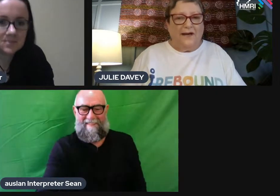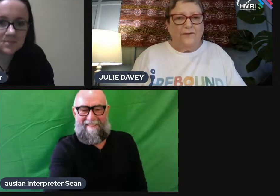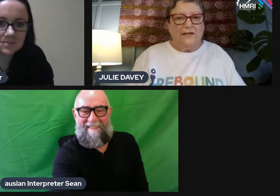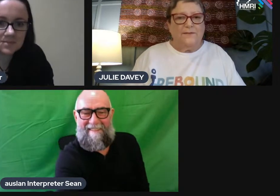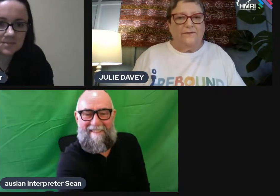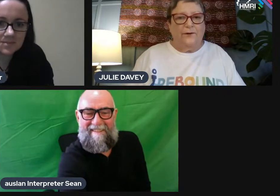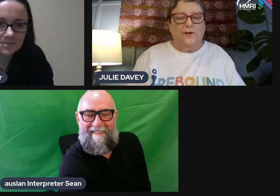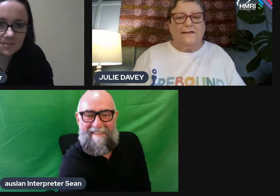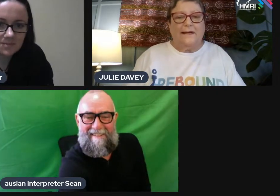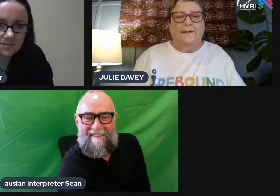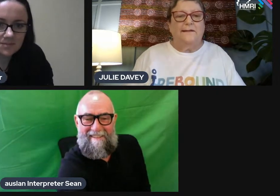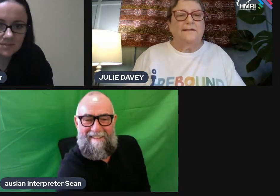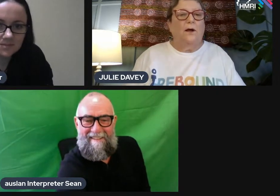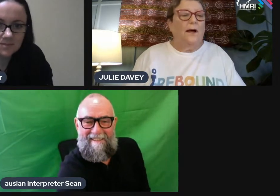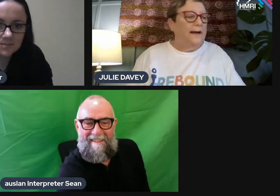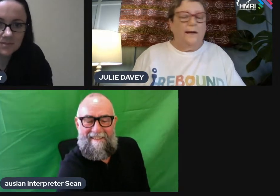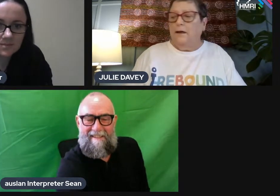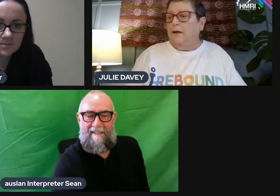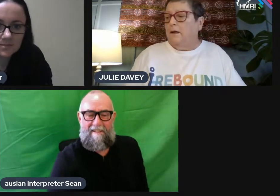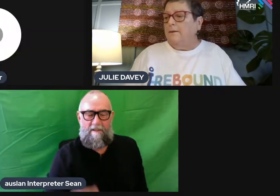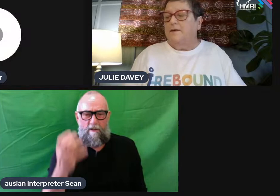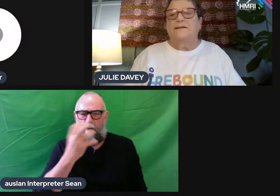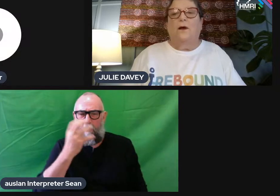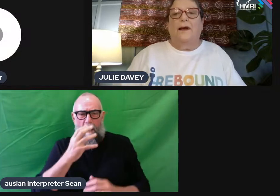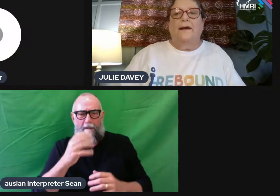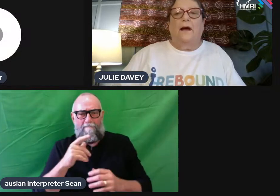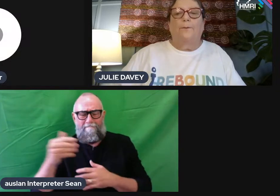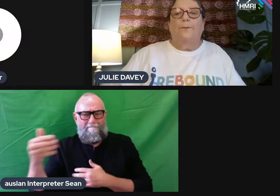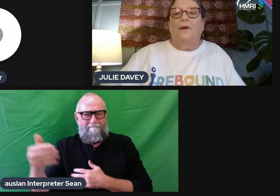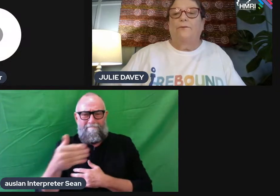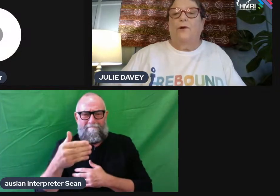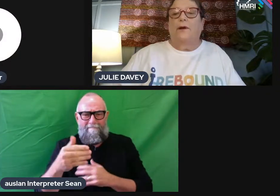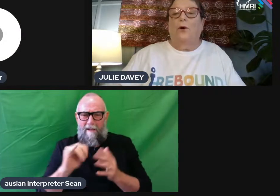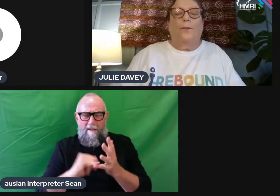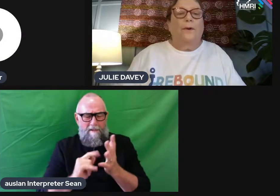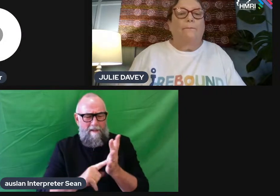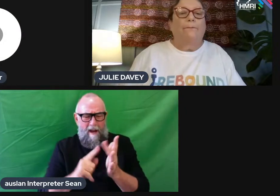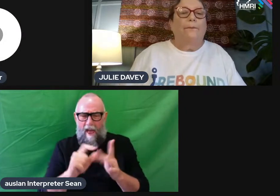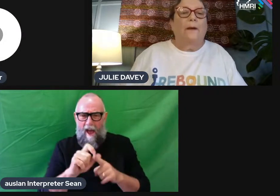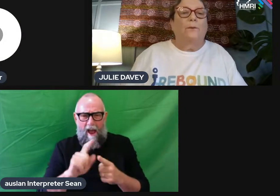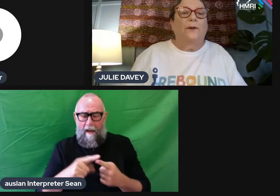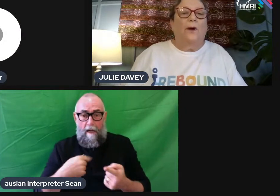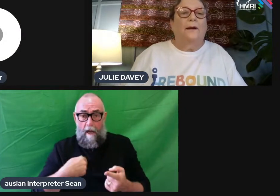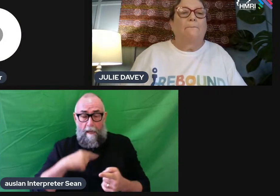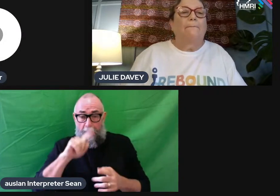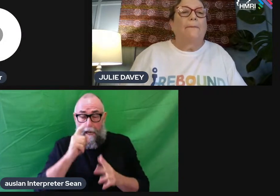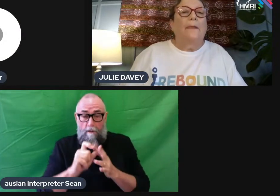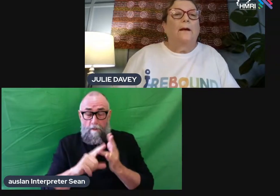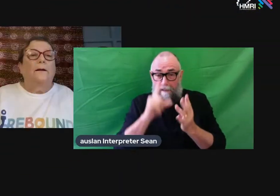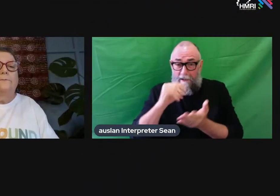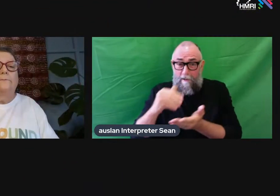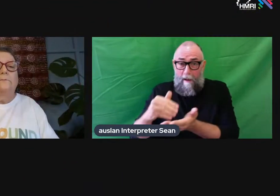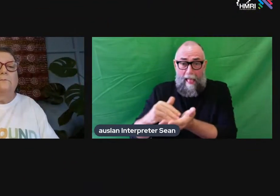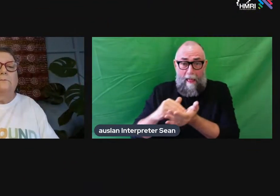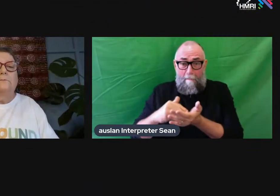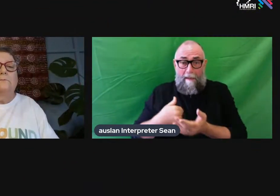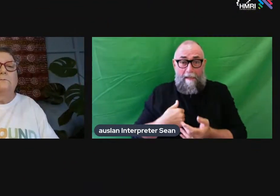I'm actually having some difficulties getting the slide up. If you could help, that would be great.